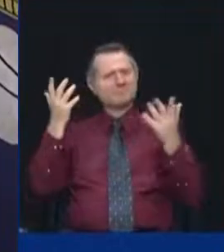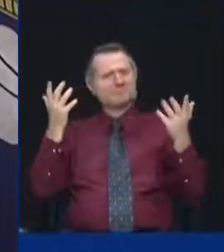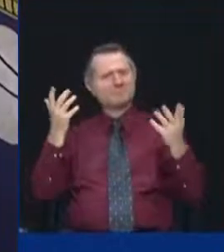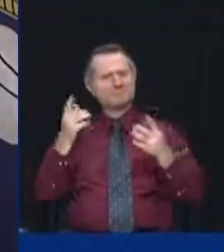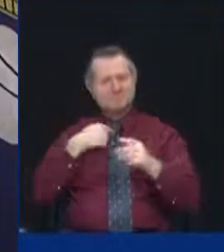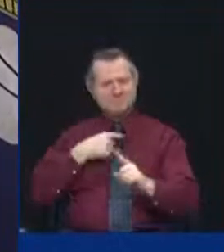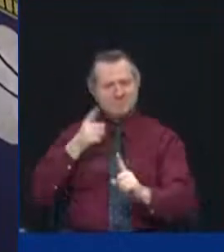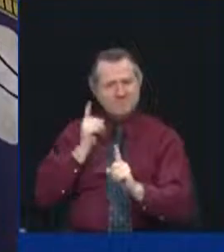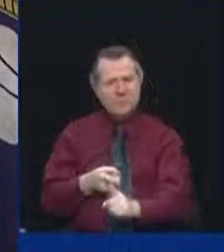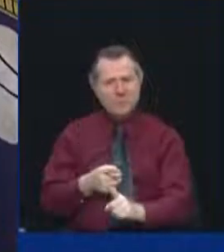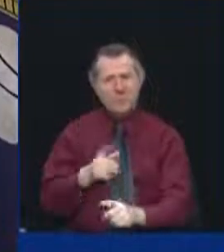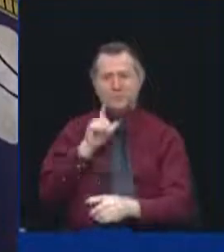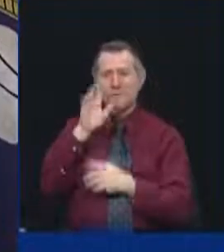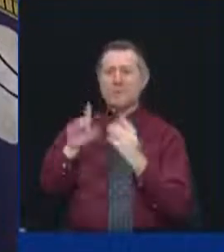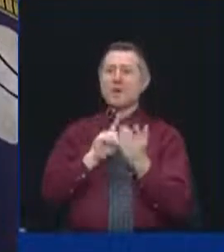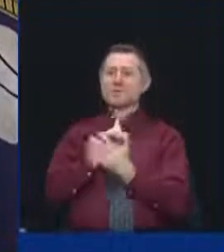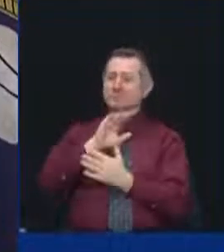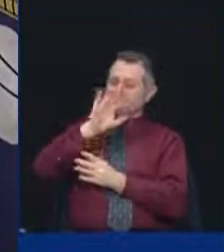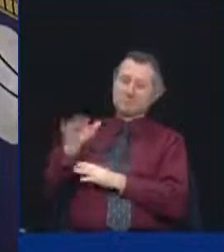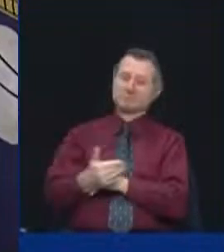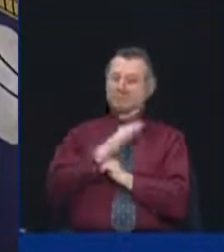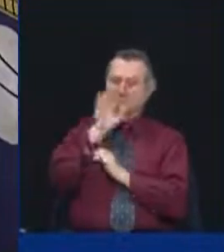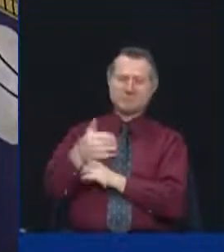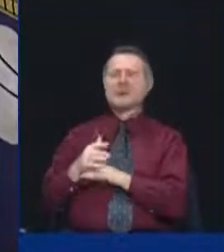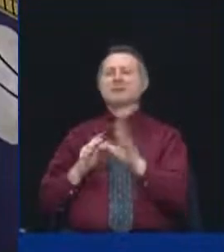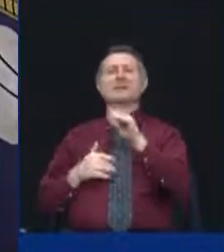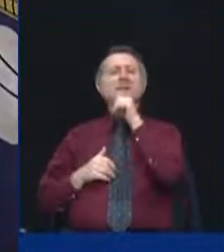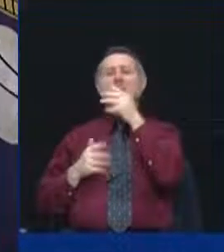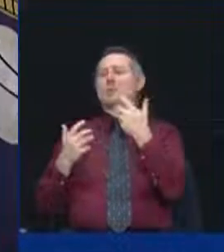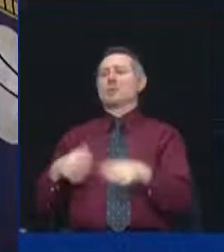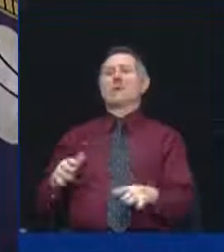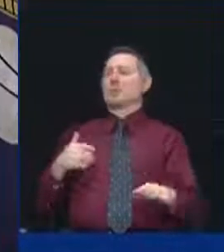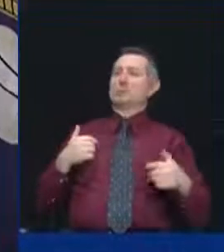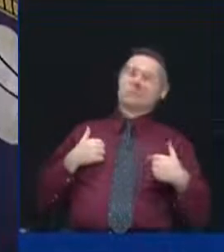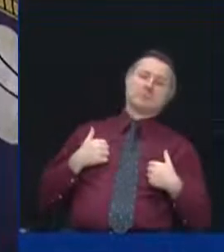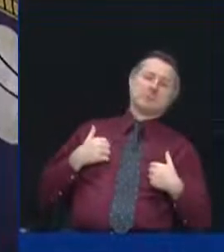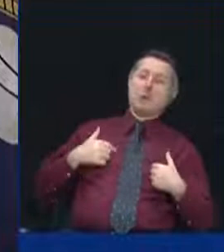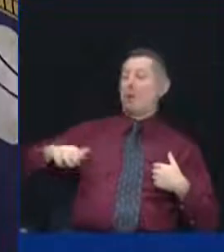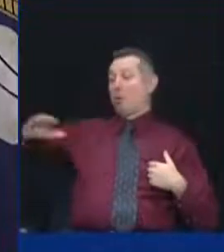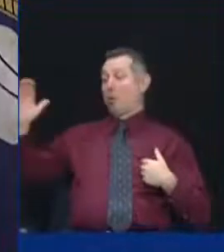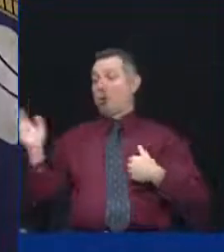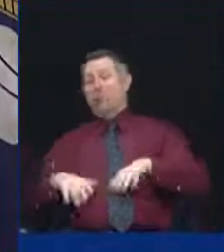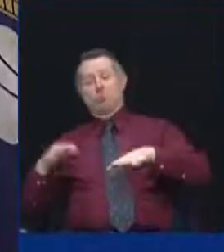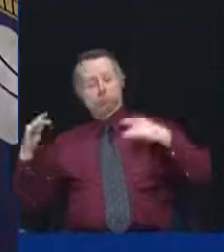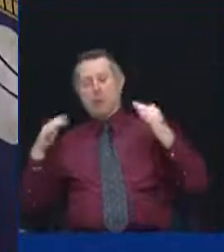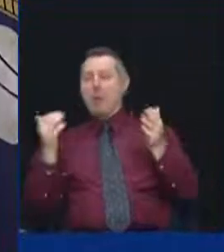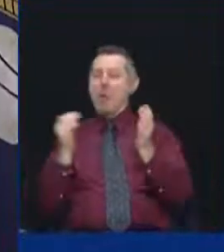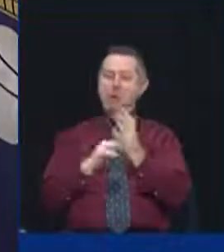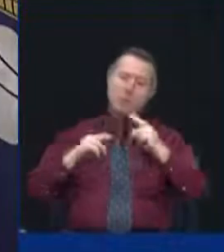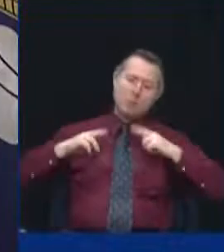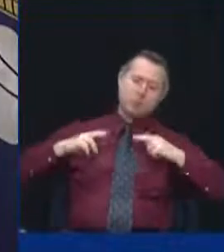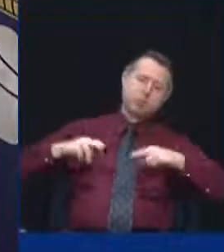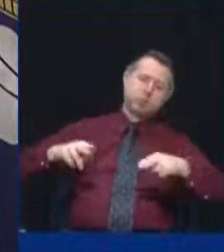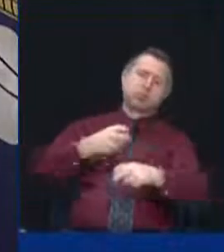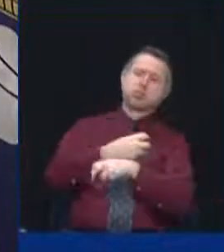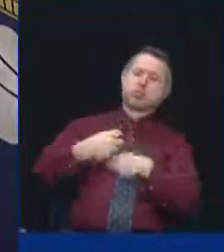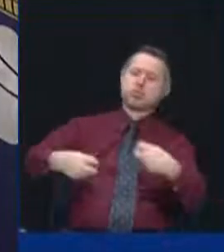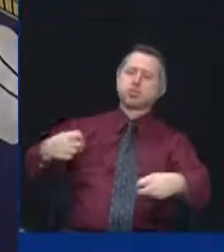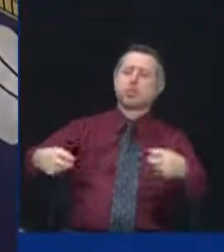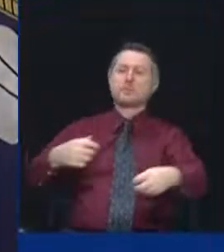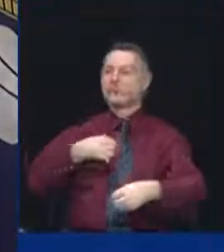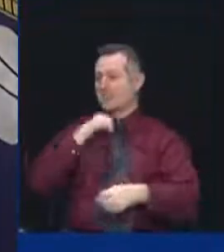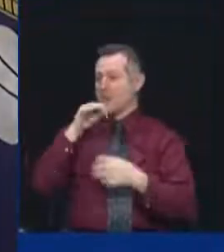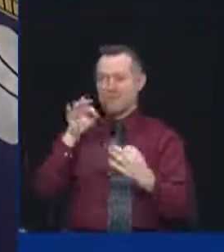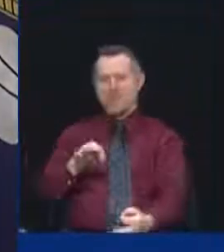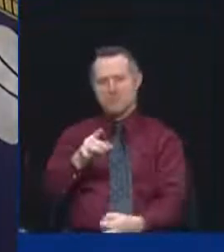to 24-hour service, don't lose that progress. It was not perfect. You're right. But